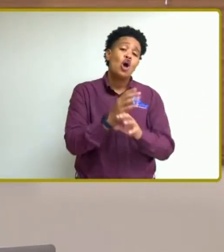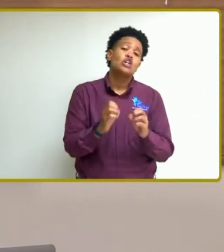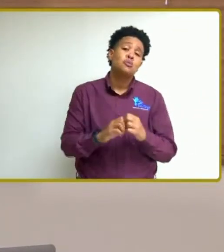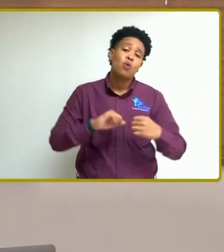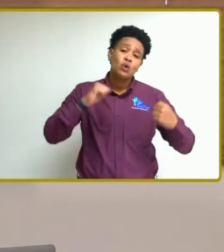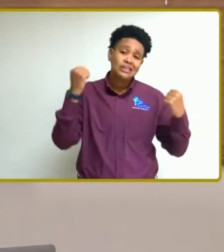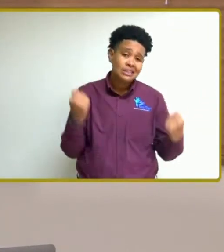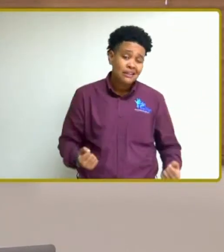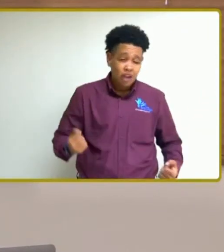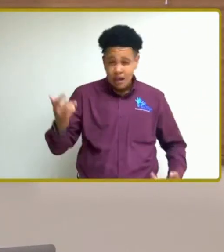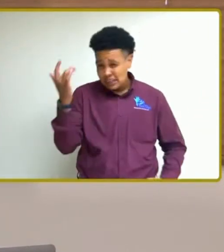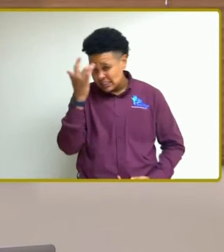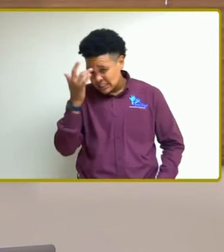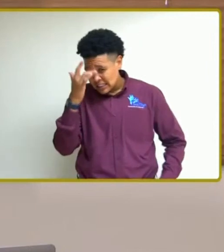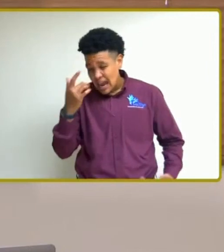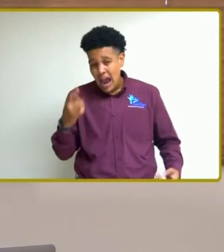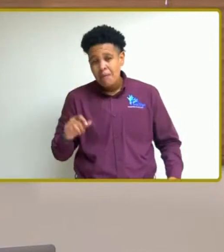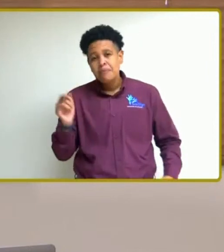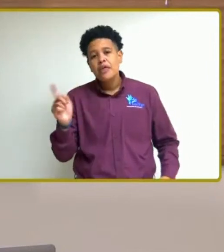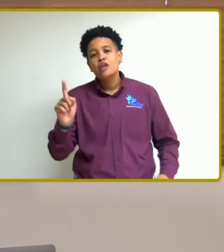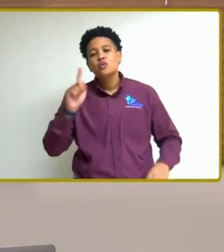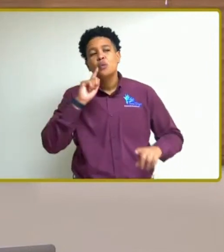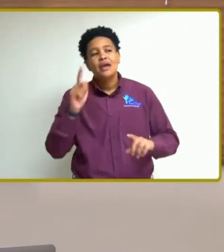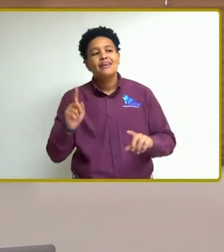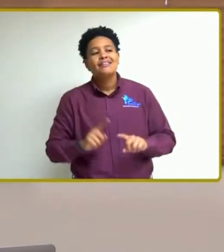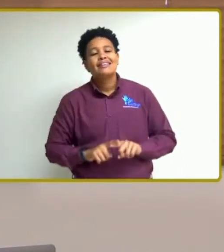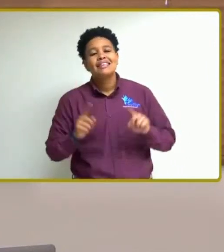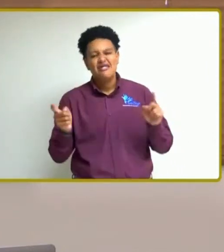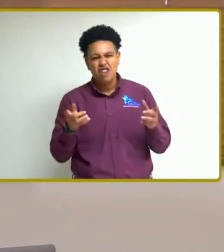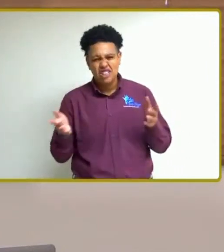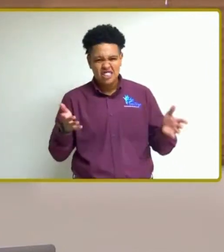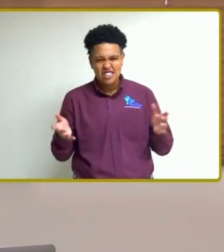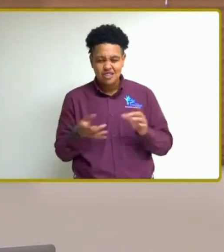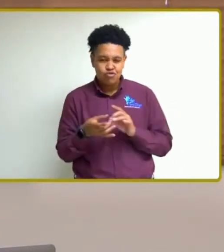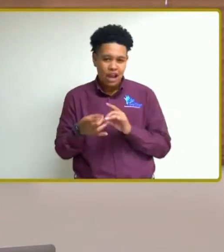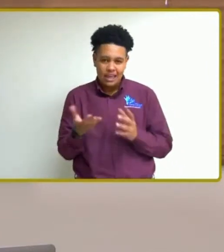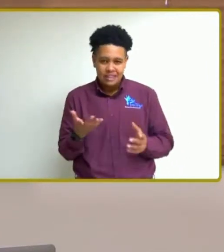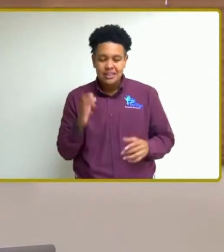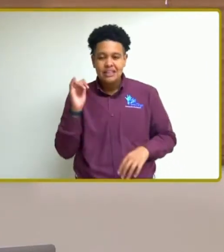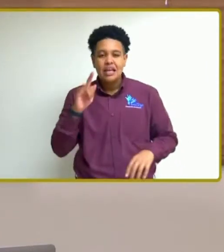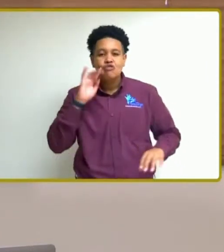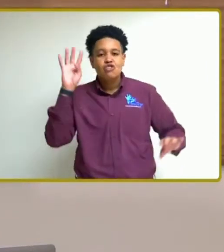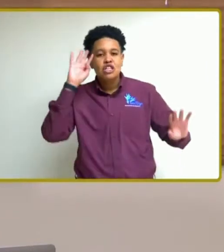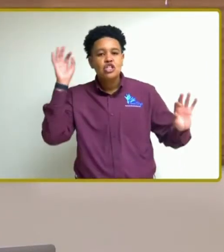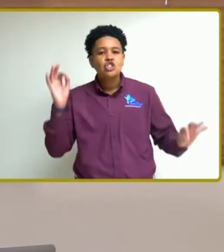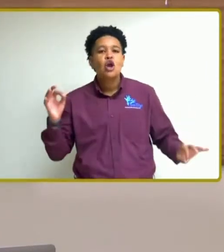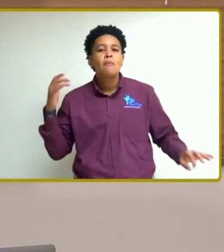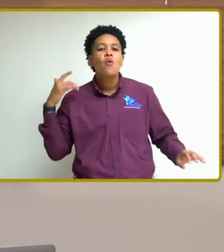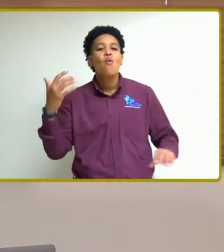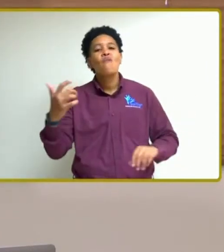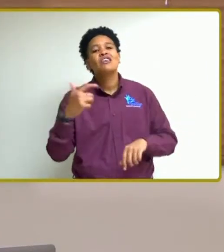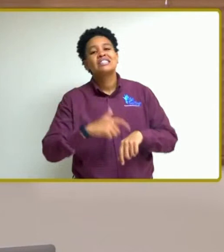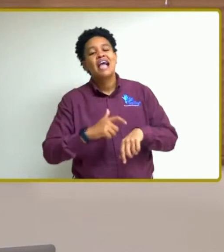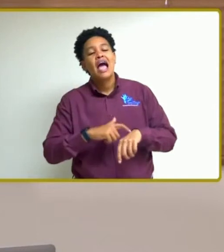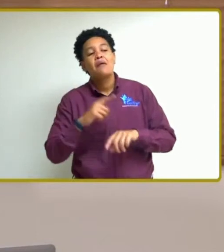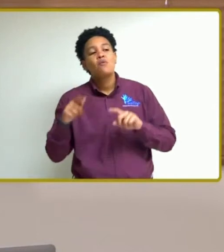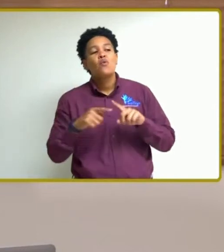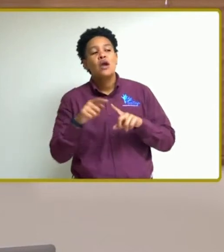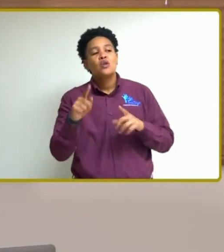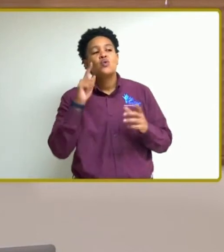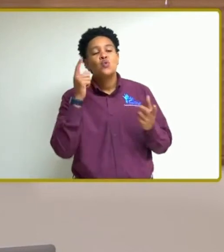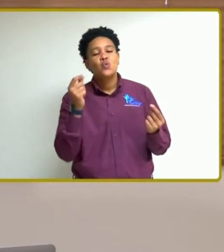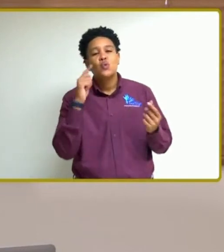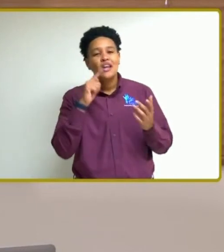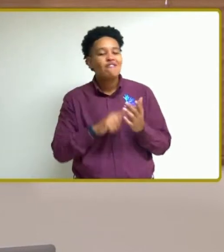severe disease, that is where the significance is. And that is determined over time when you do